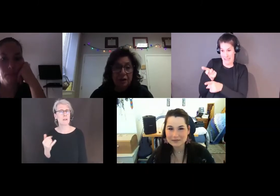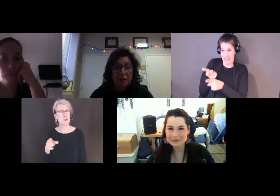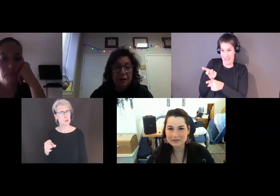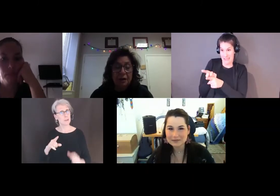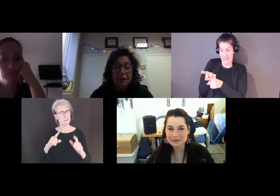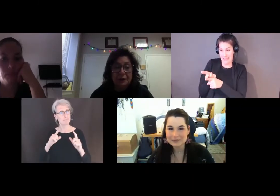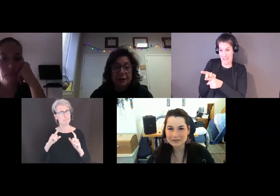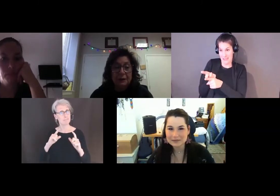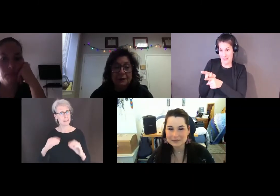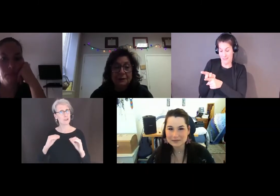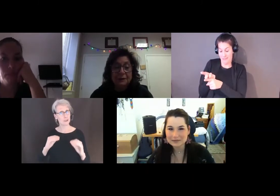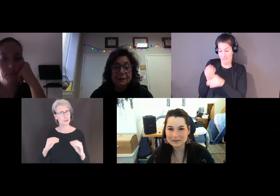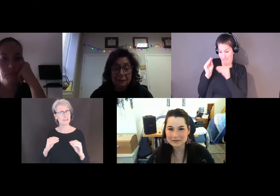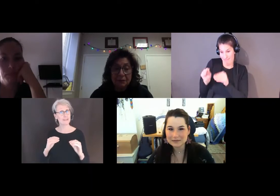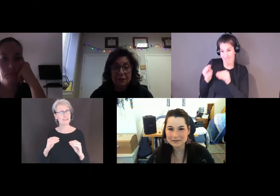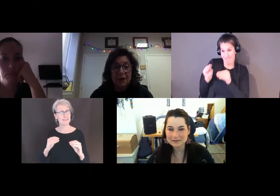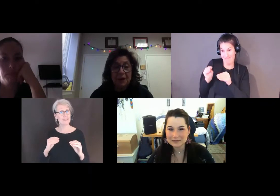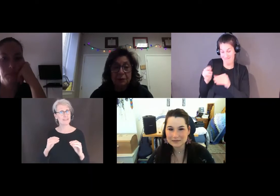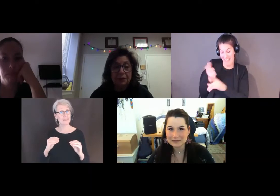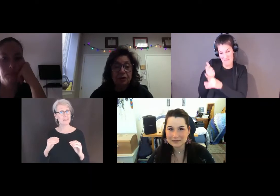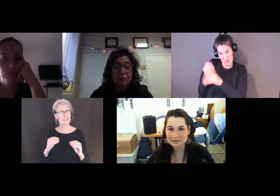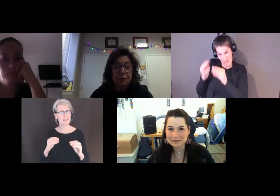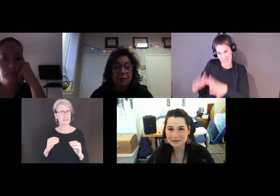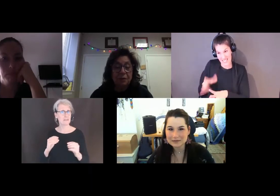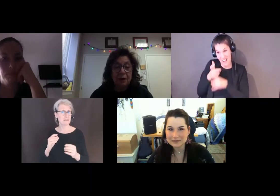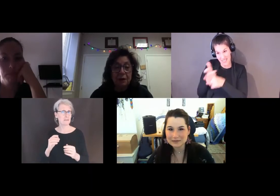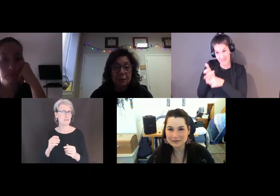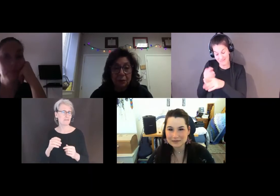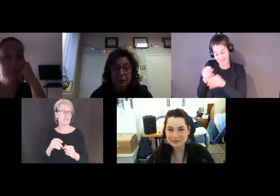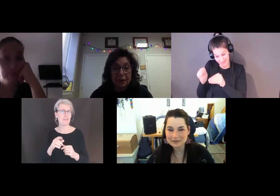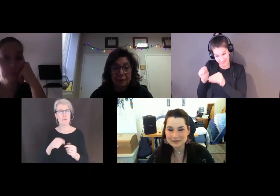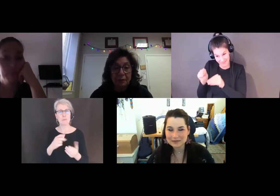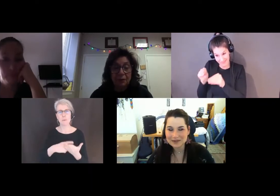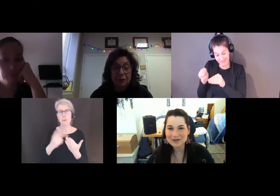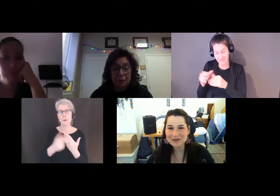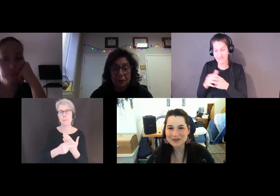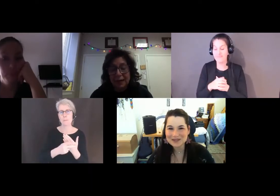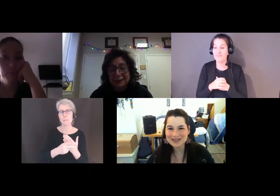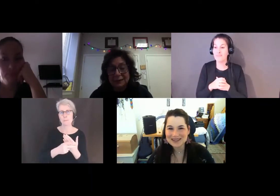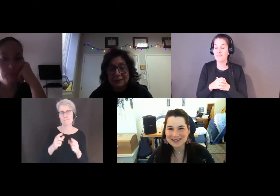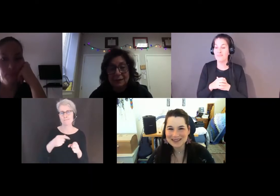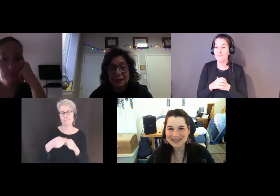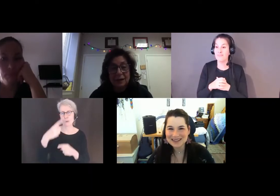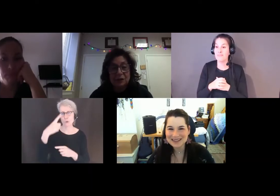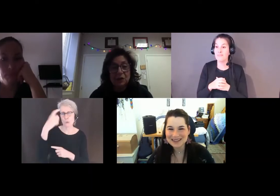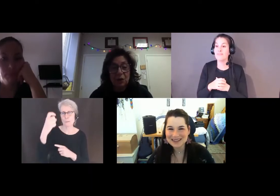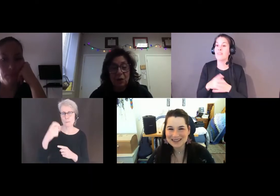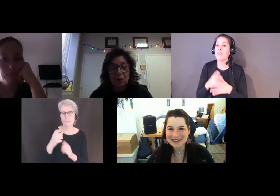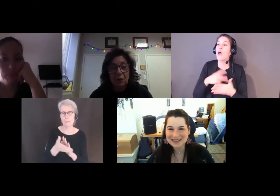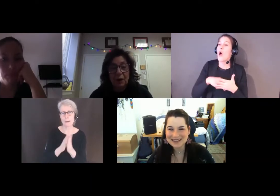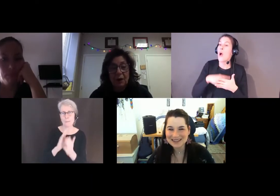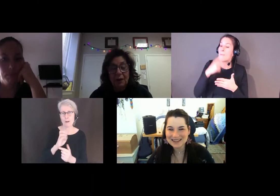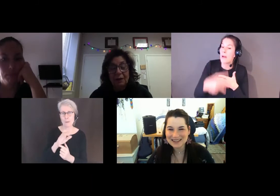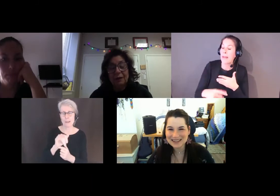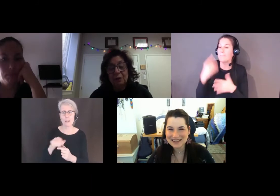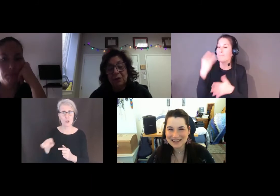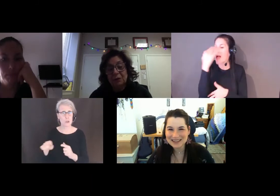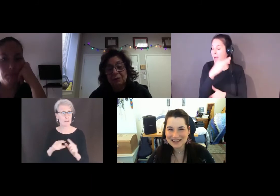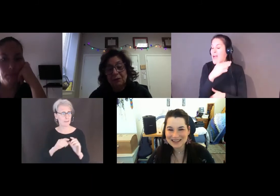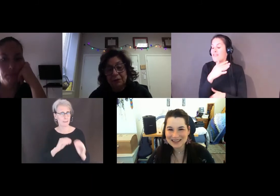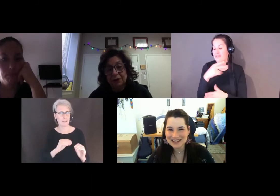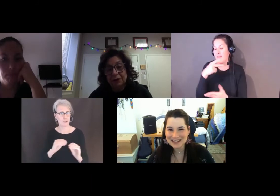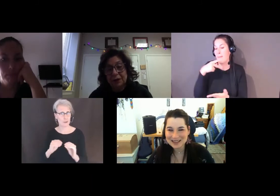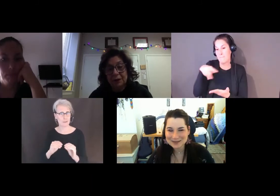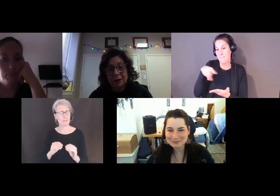teaching some of the Ballerina Dreams programs or classes. So that's